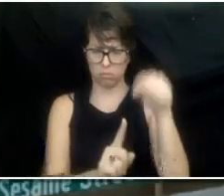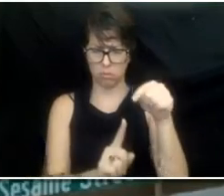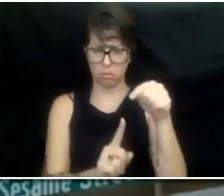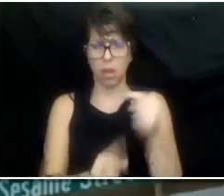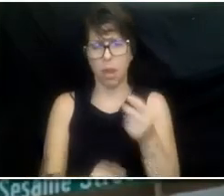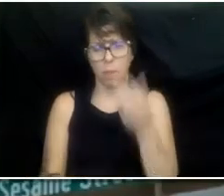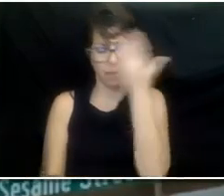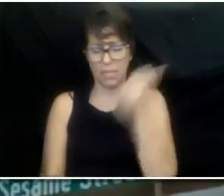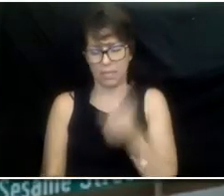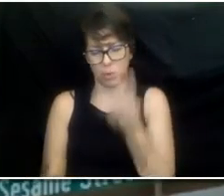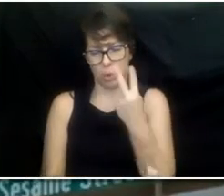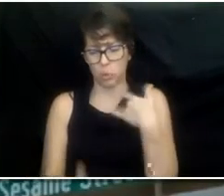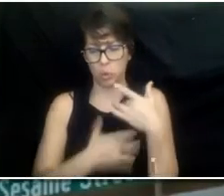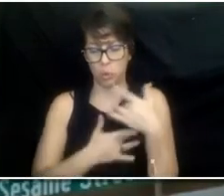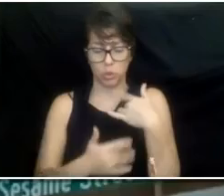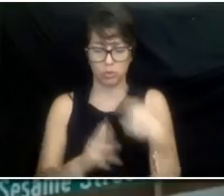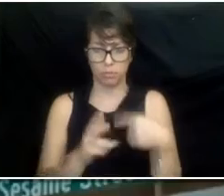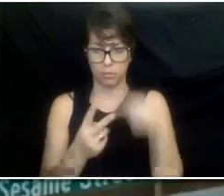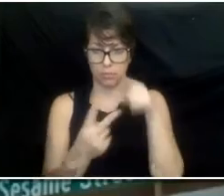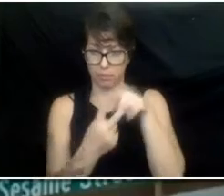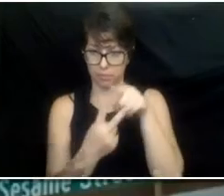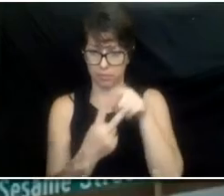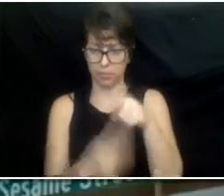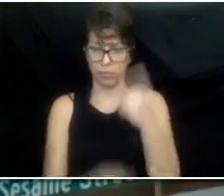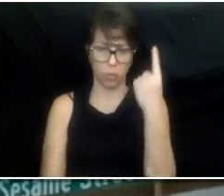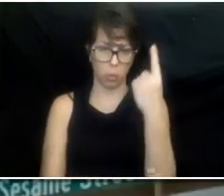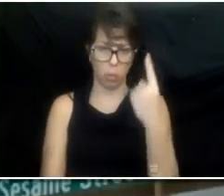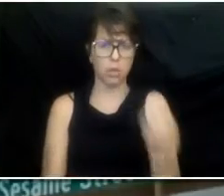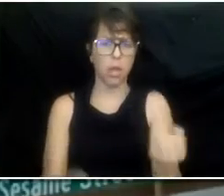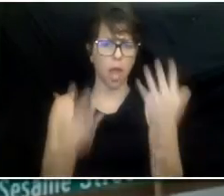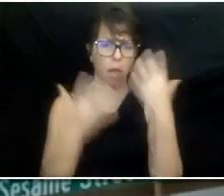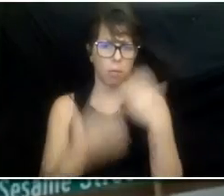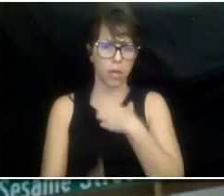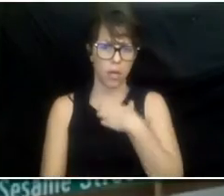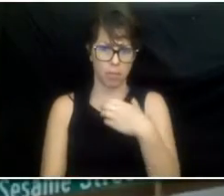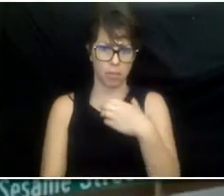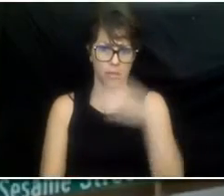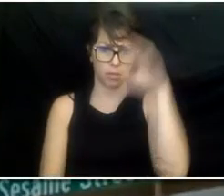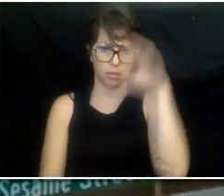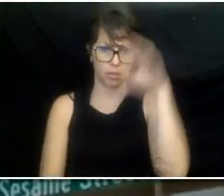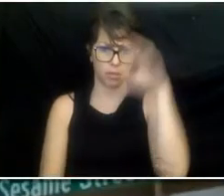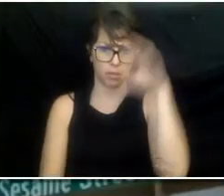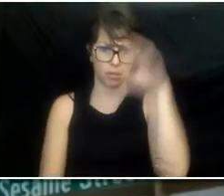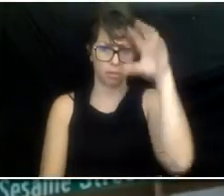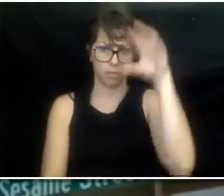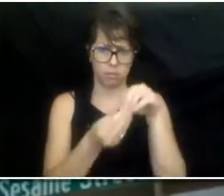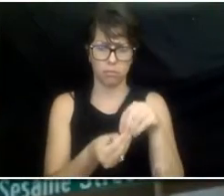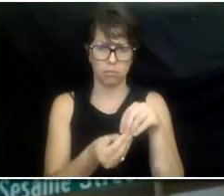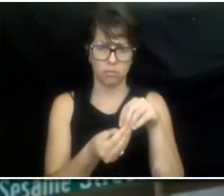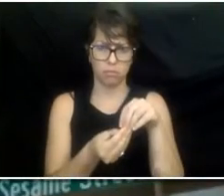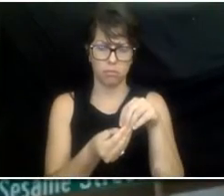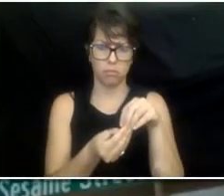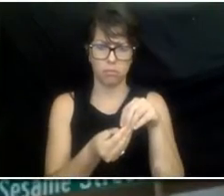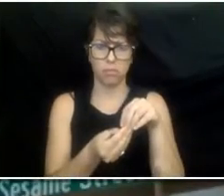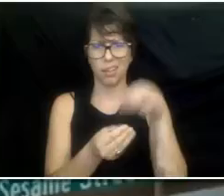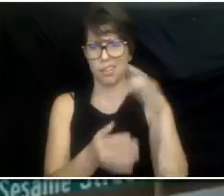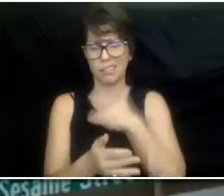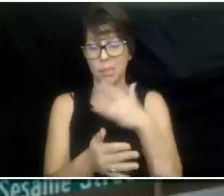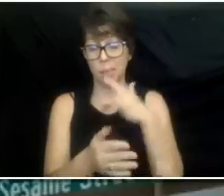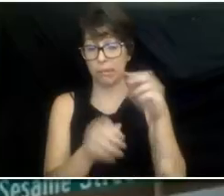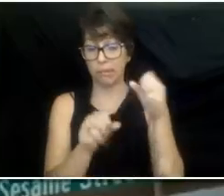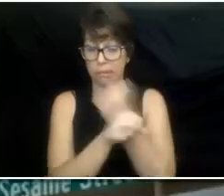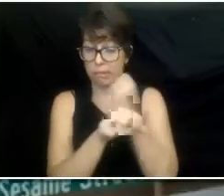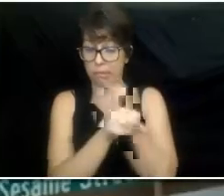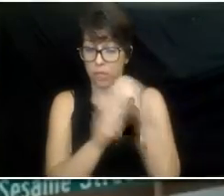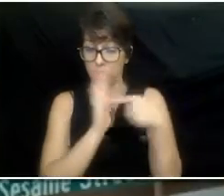a St statistically significant amount look covid has brought on we're learning